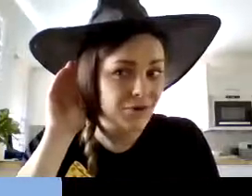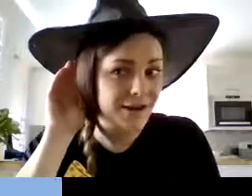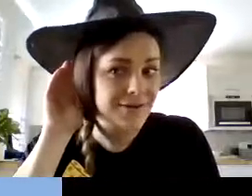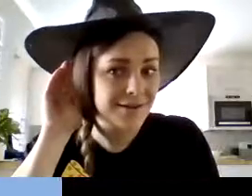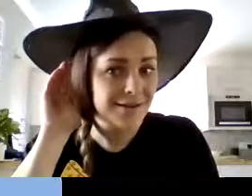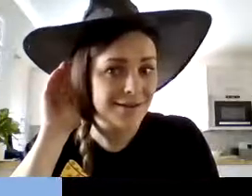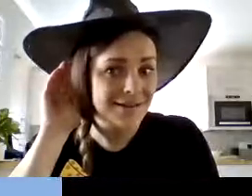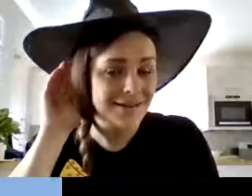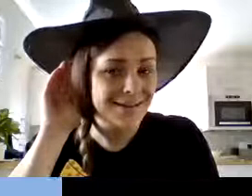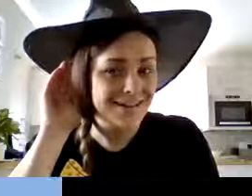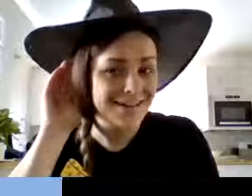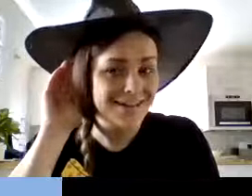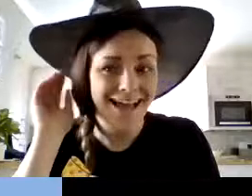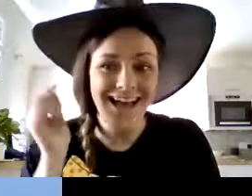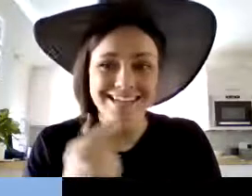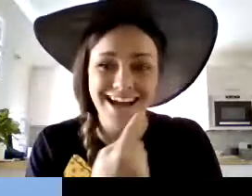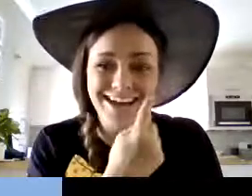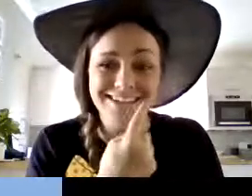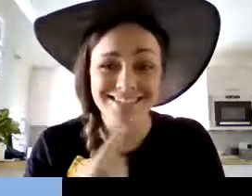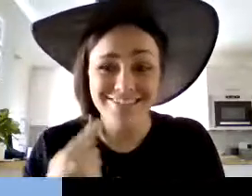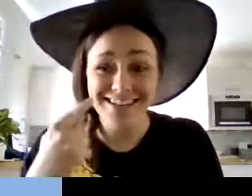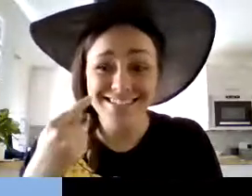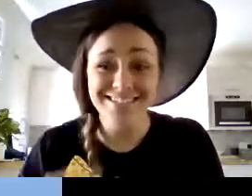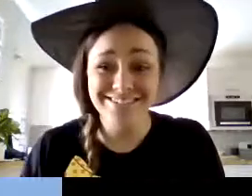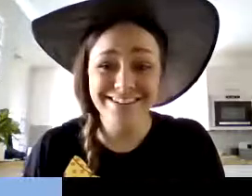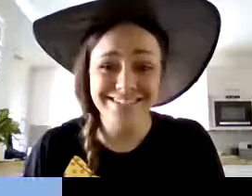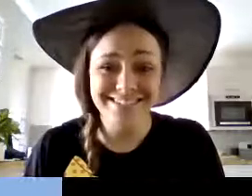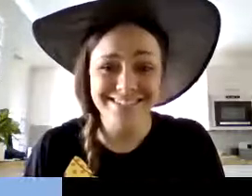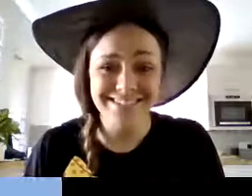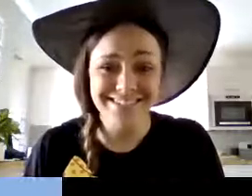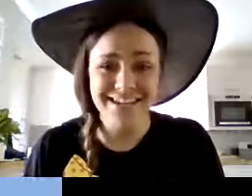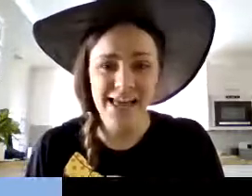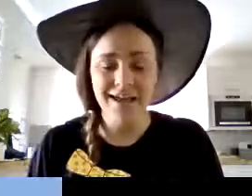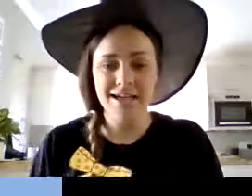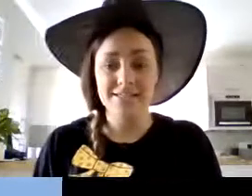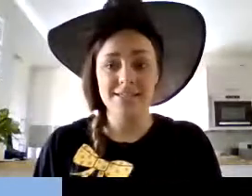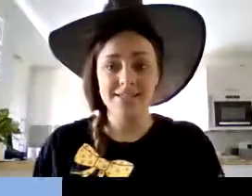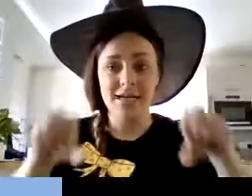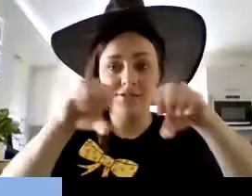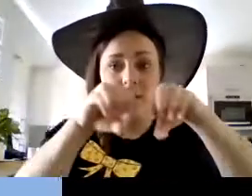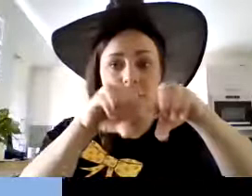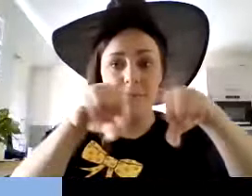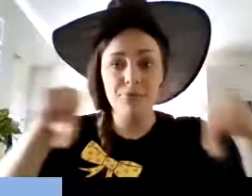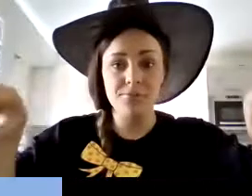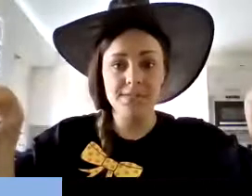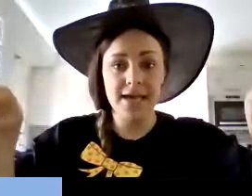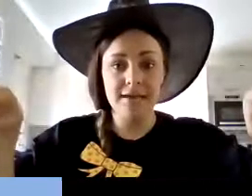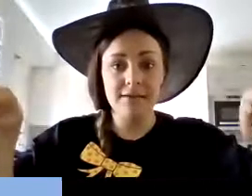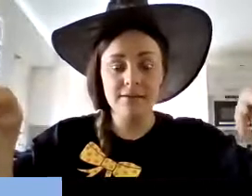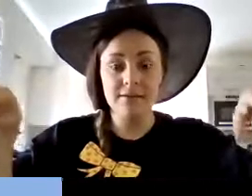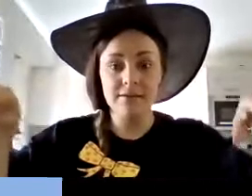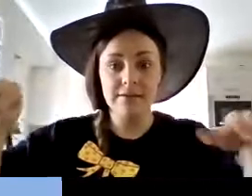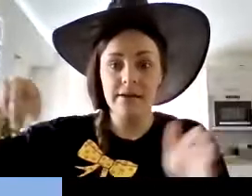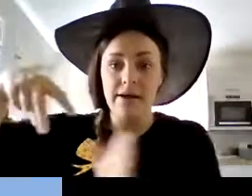Purring, purring. And how the witch grinned as they sat on their